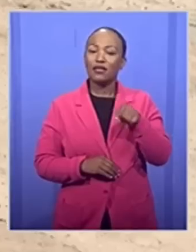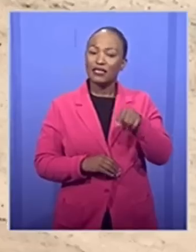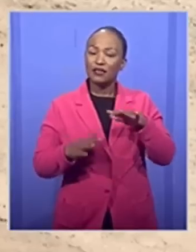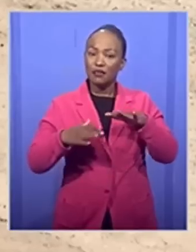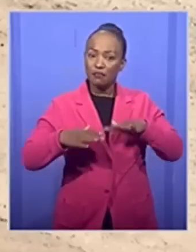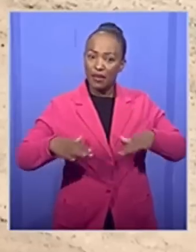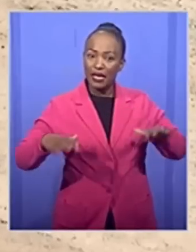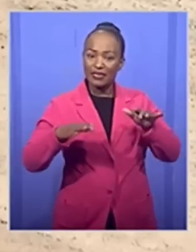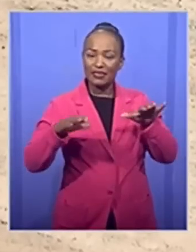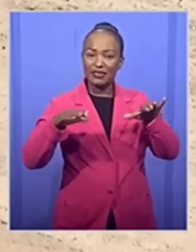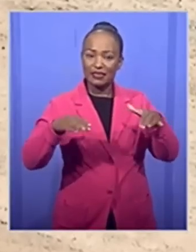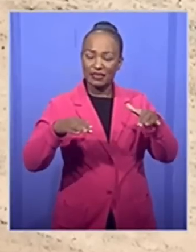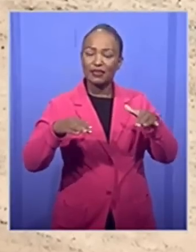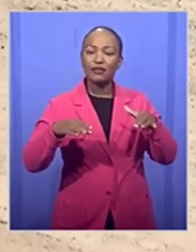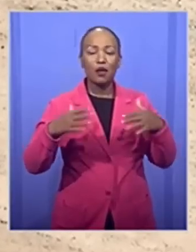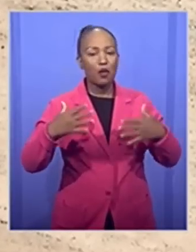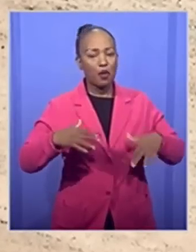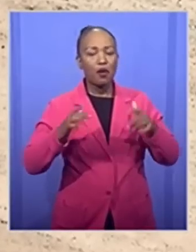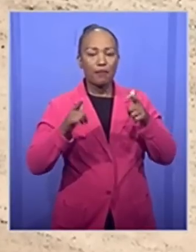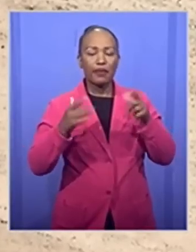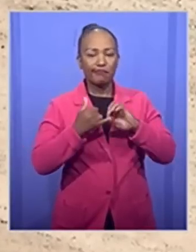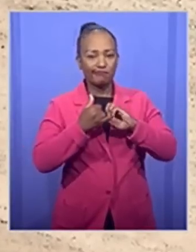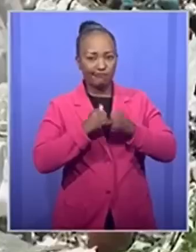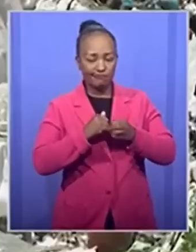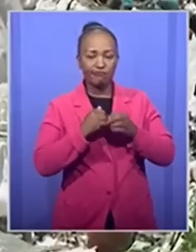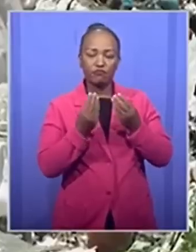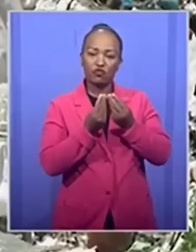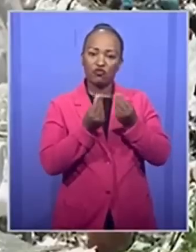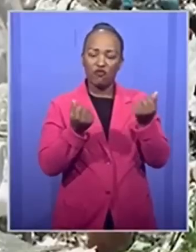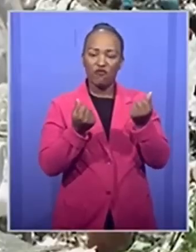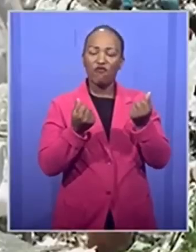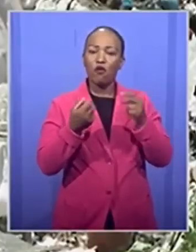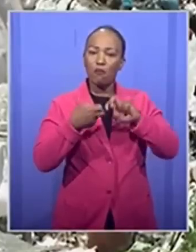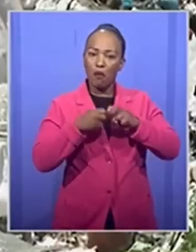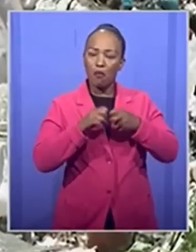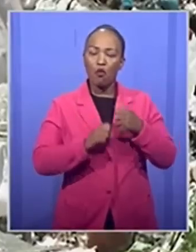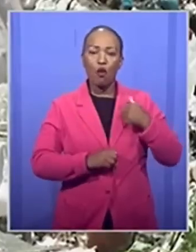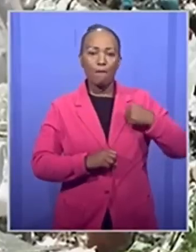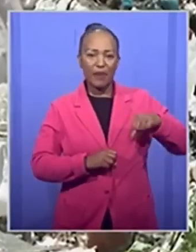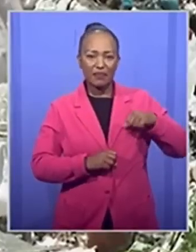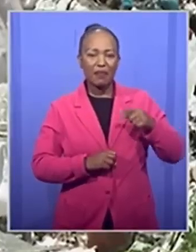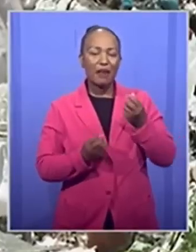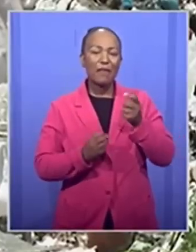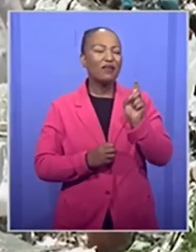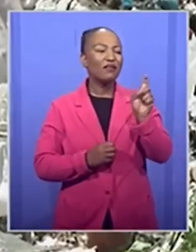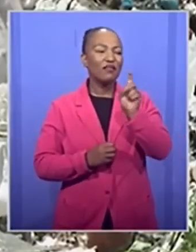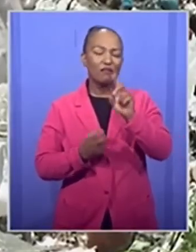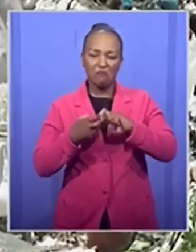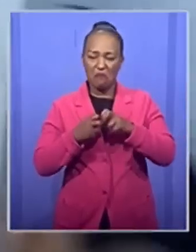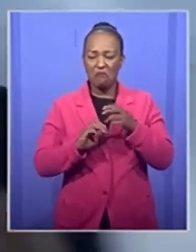ke karolo ya maiteko a magolo a go rarabolla mathata a tsamaiso mo dimasepaleng di le